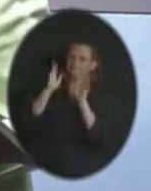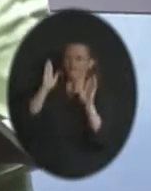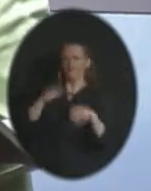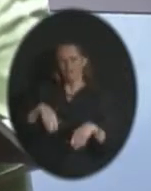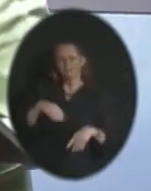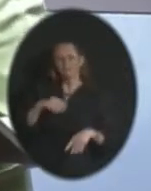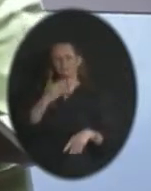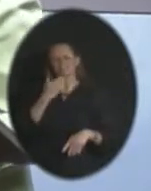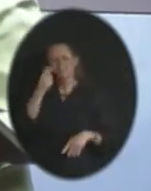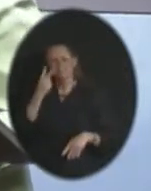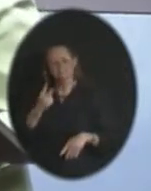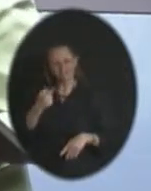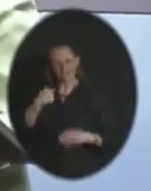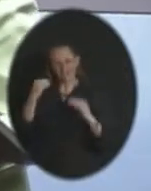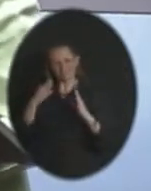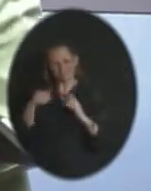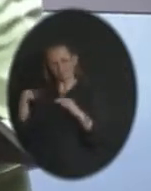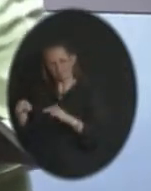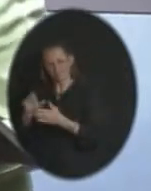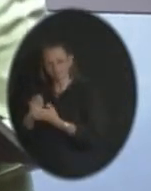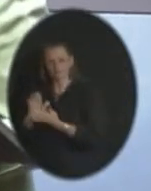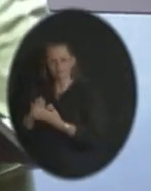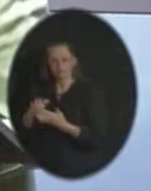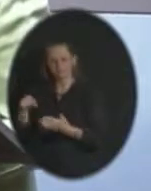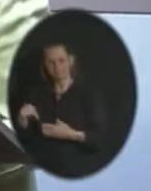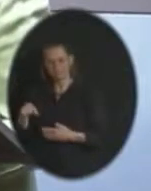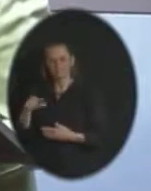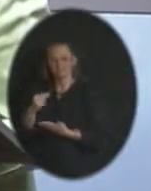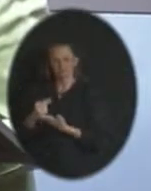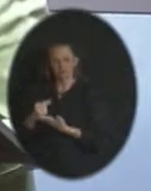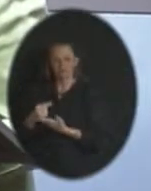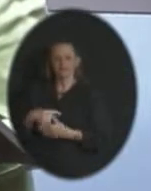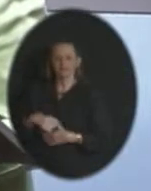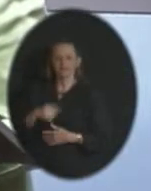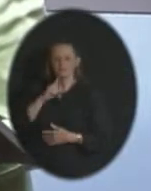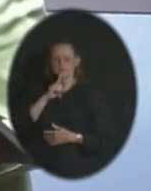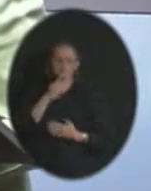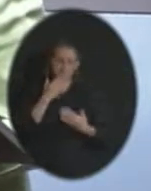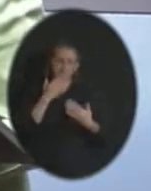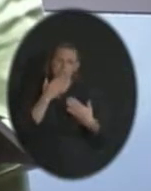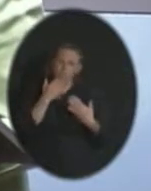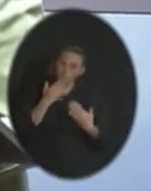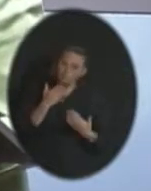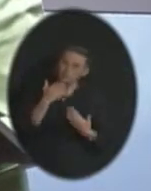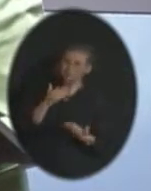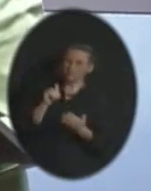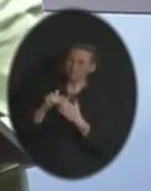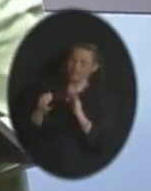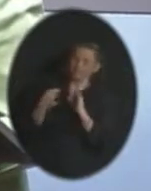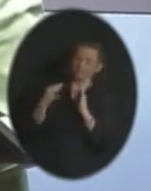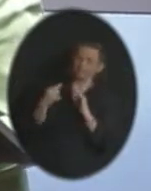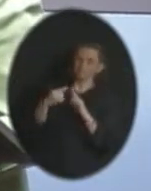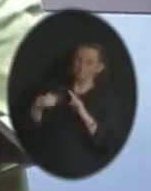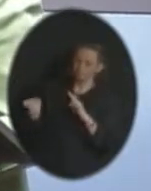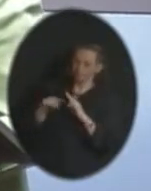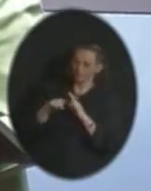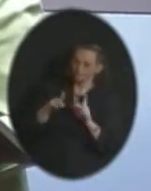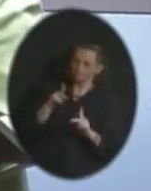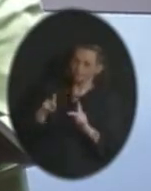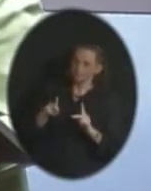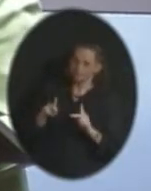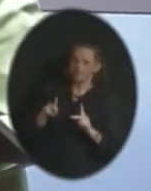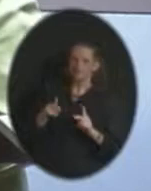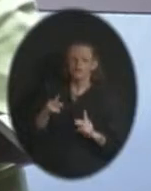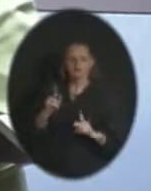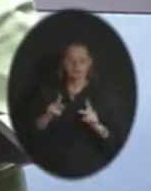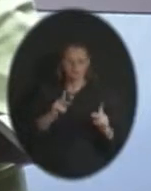Mrs. Ashley. I teach at such and such a school in this grade. And I really do appreciate that kind of feedback. I thank the people in the community